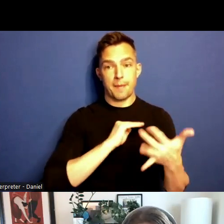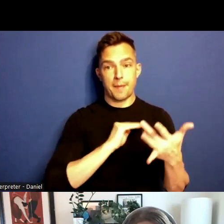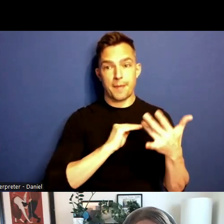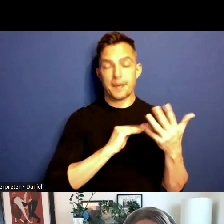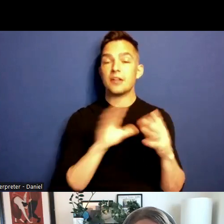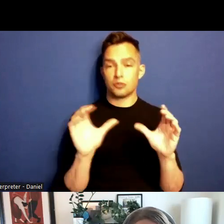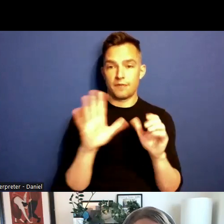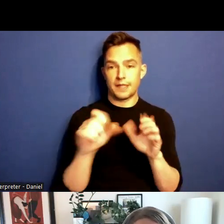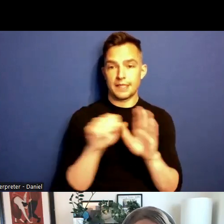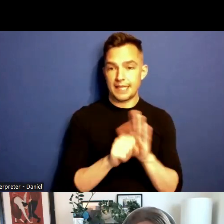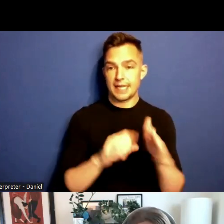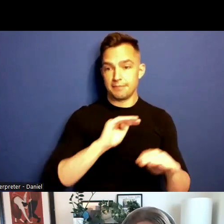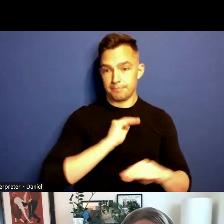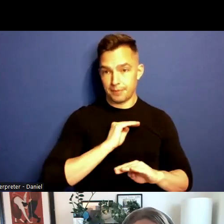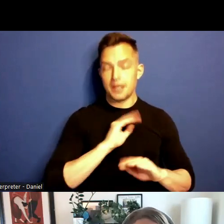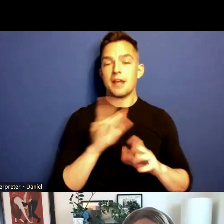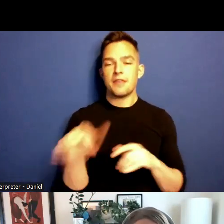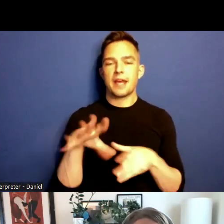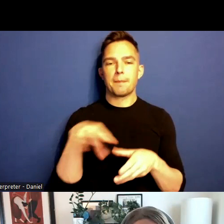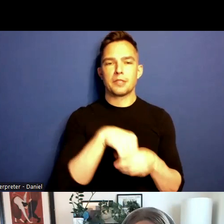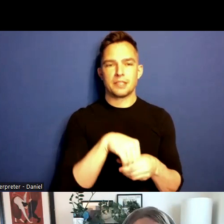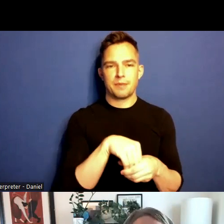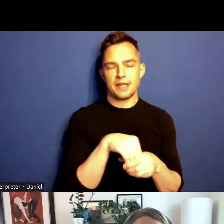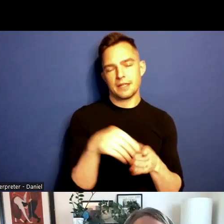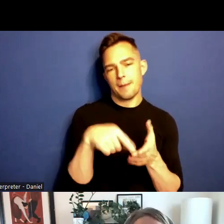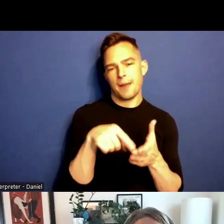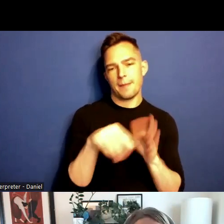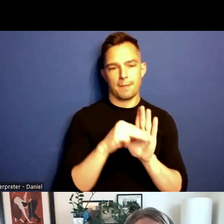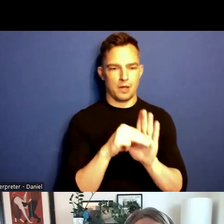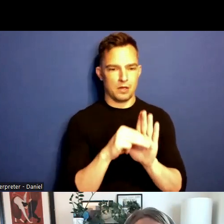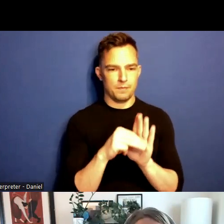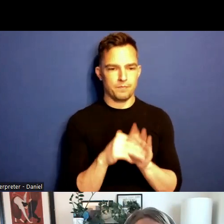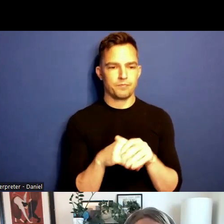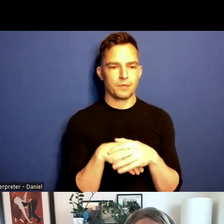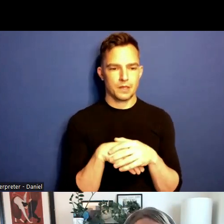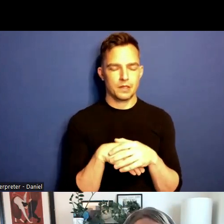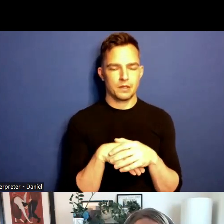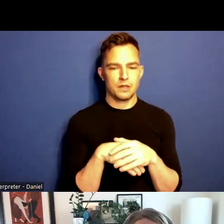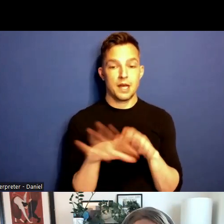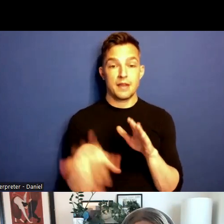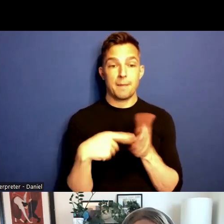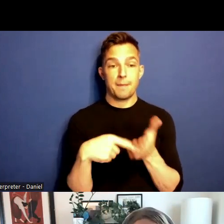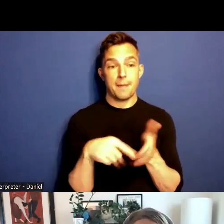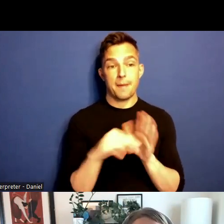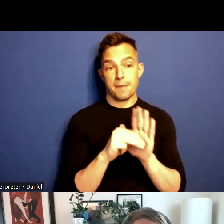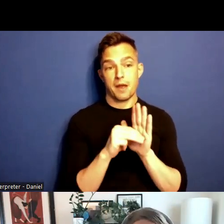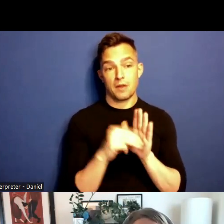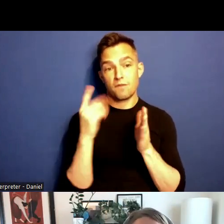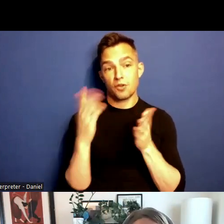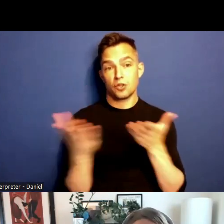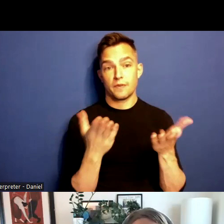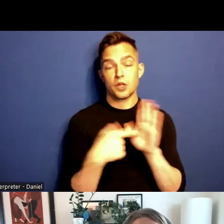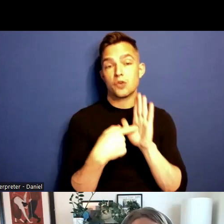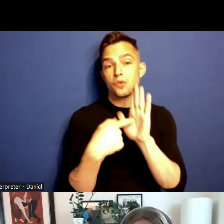states can participate in a payment model in which the payment for services reflects